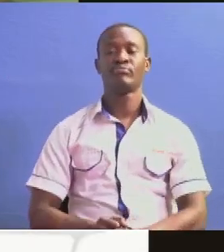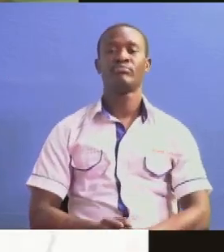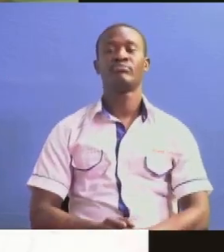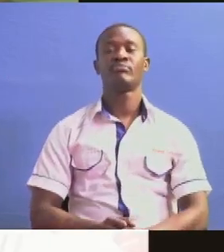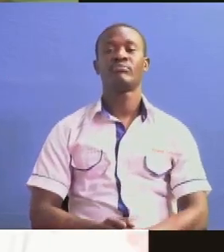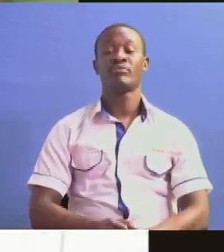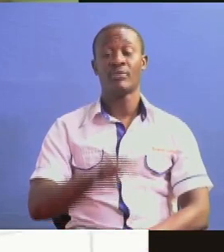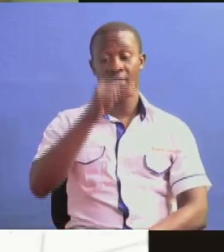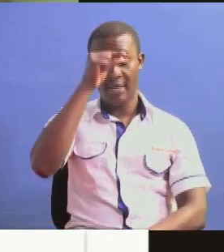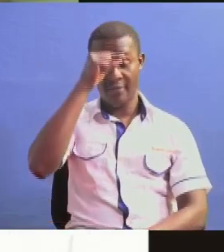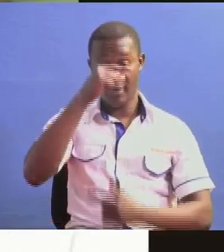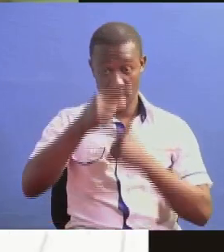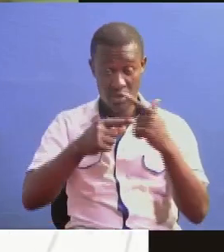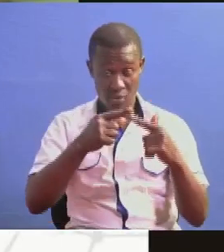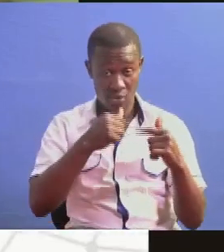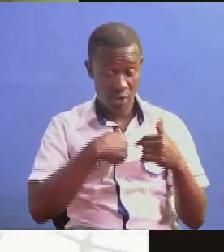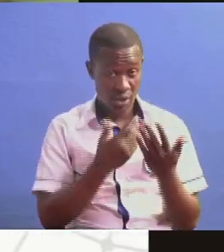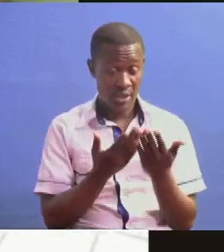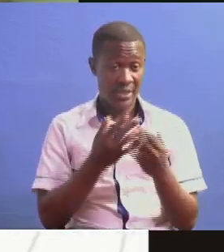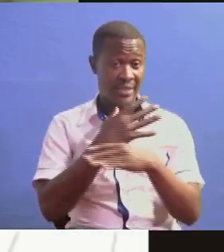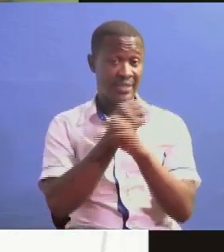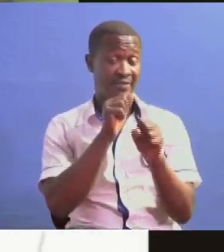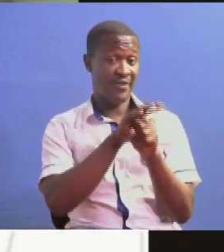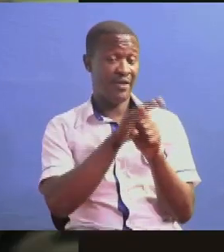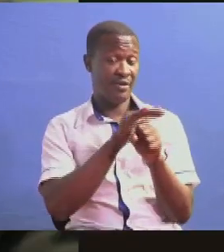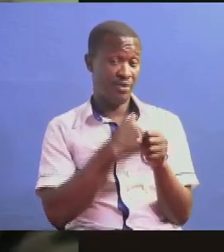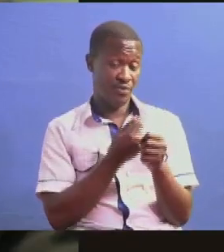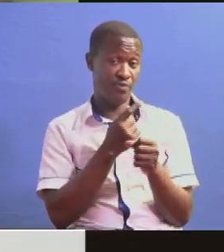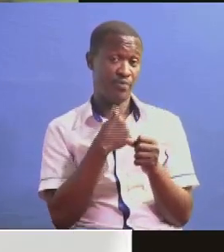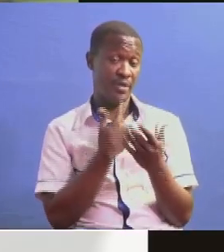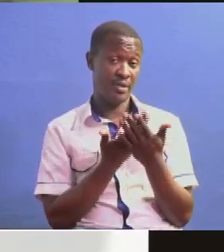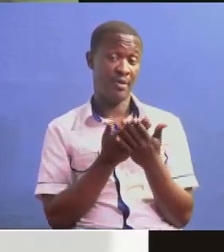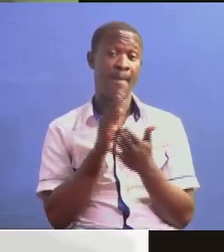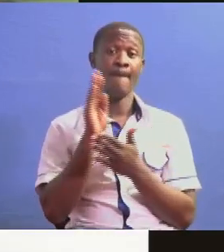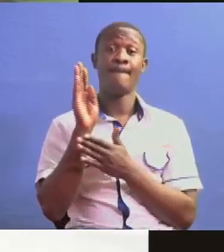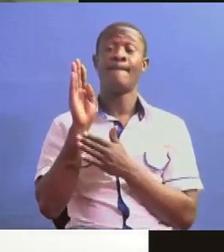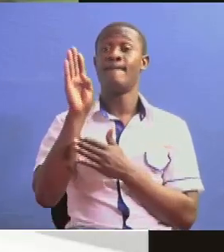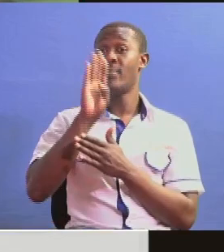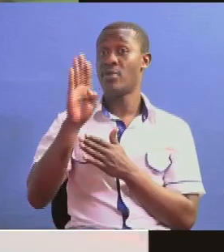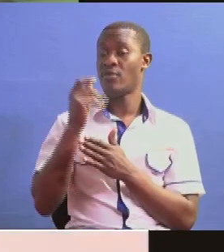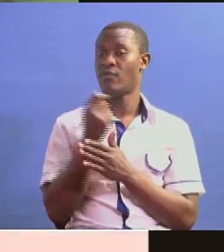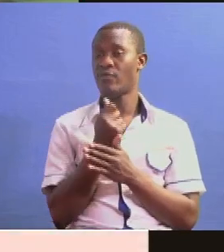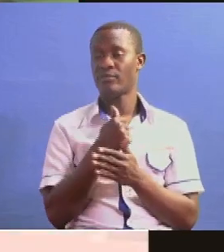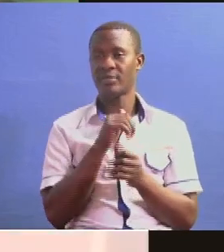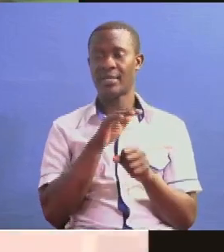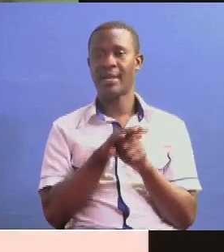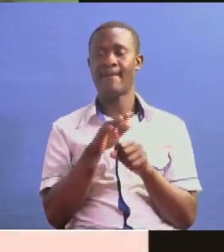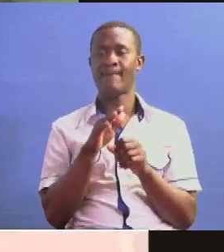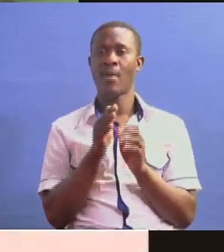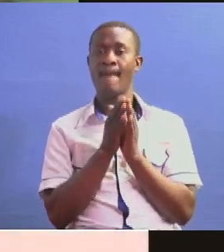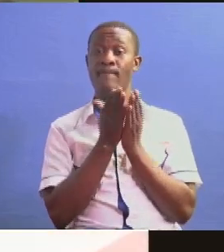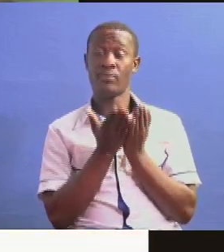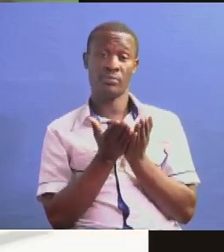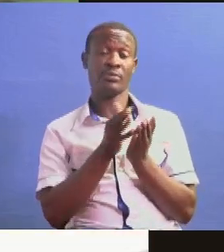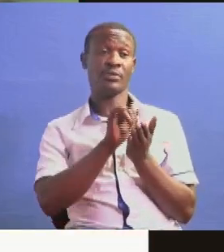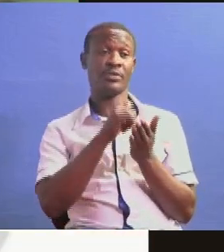The government is going to save a lot of money, actually billions of shillings, because the number of books that will